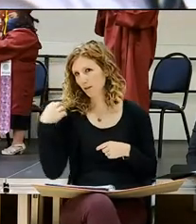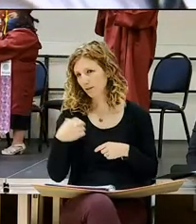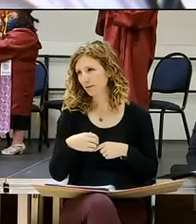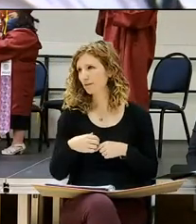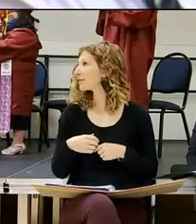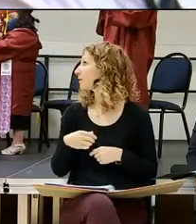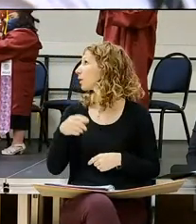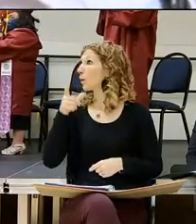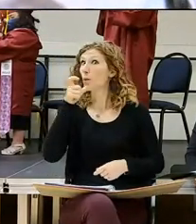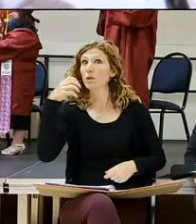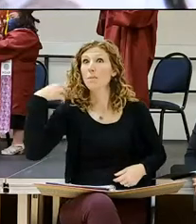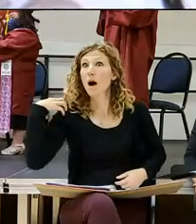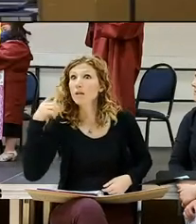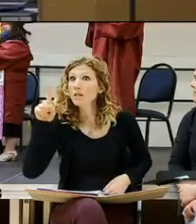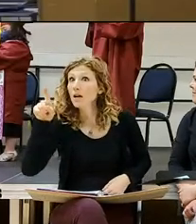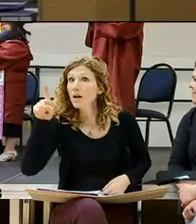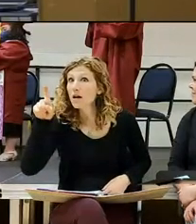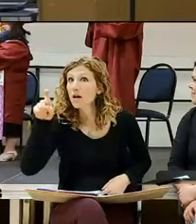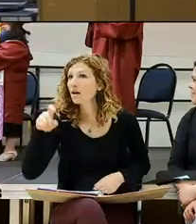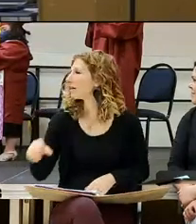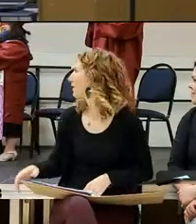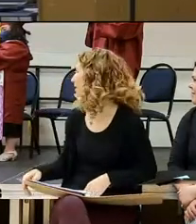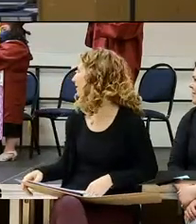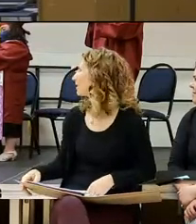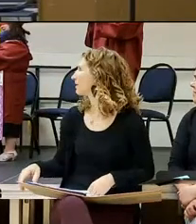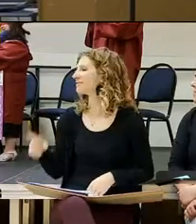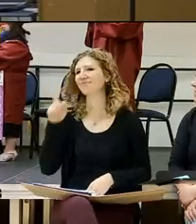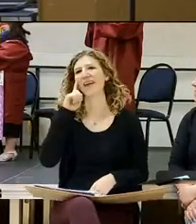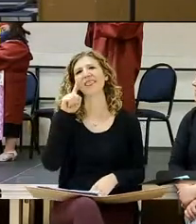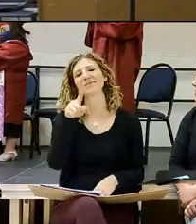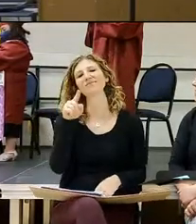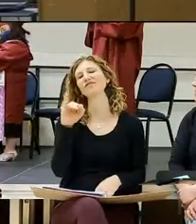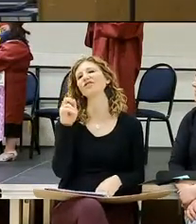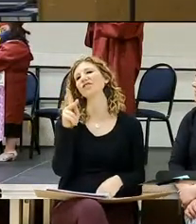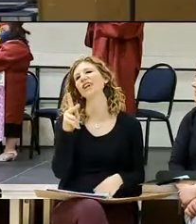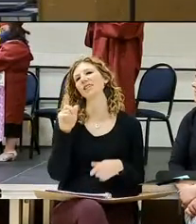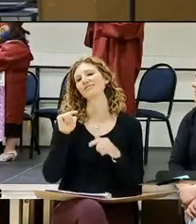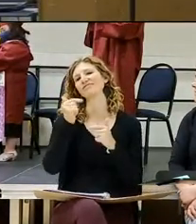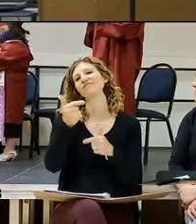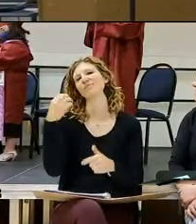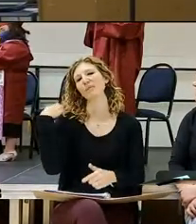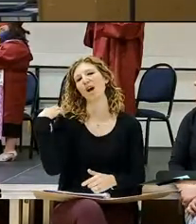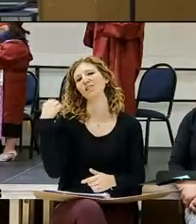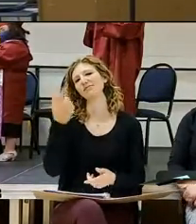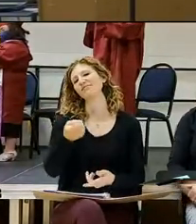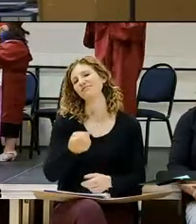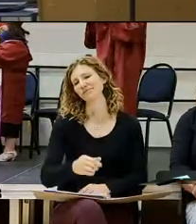So who is the boss? I think Jack's the boss now.